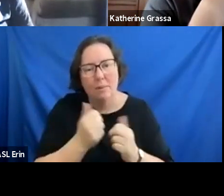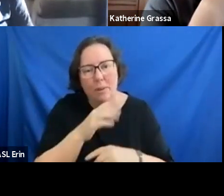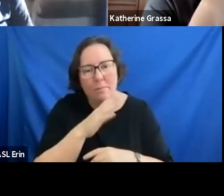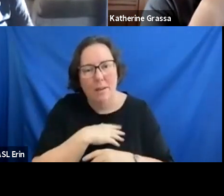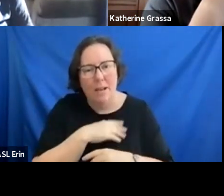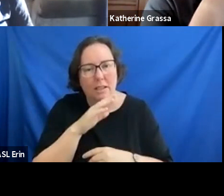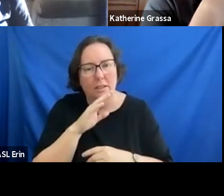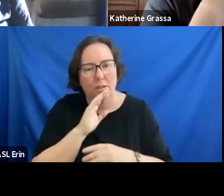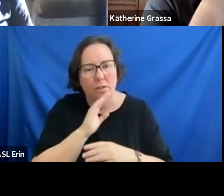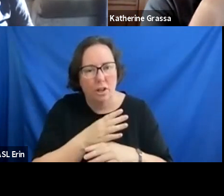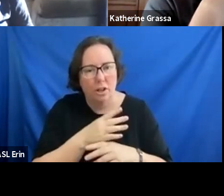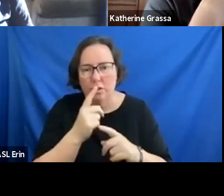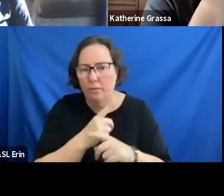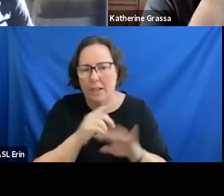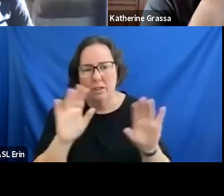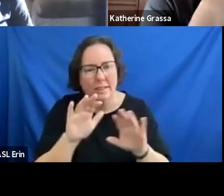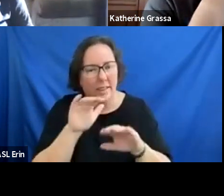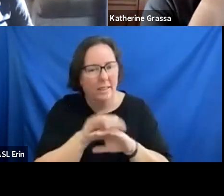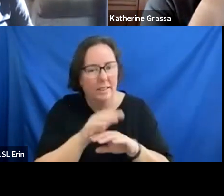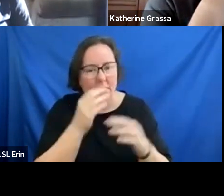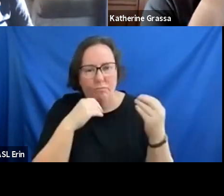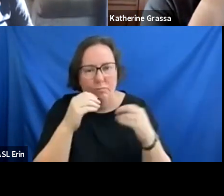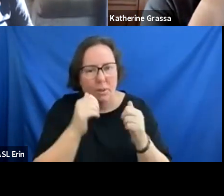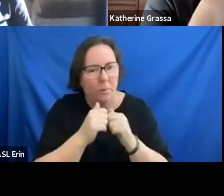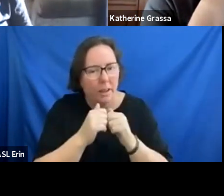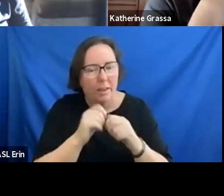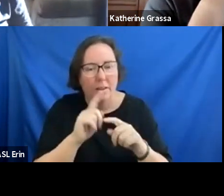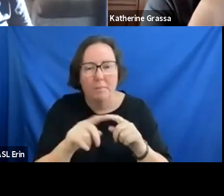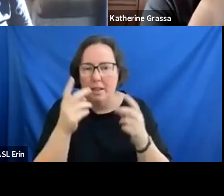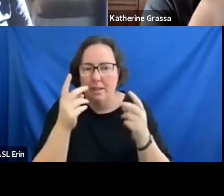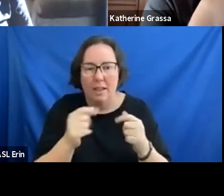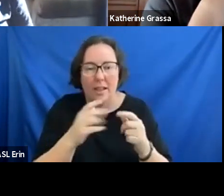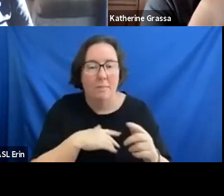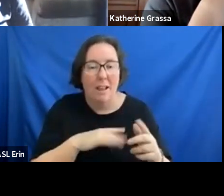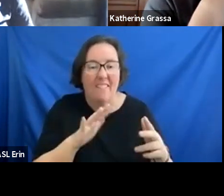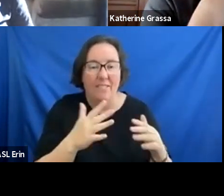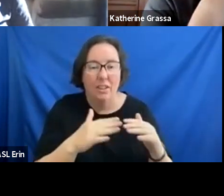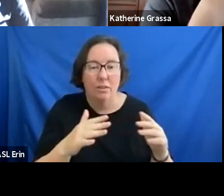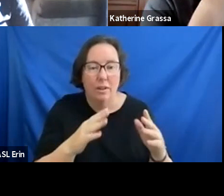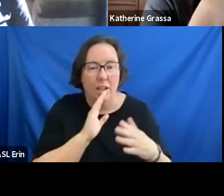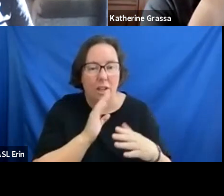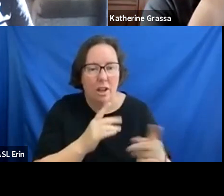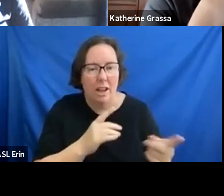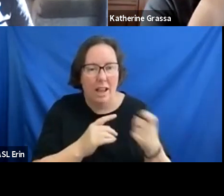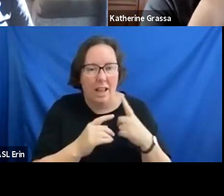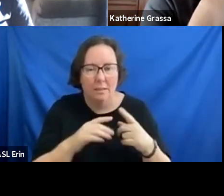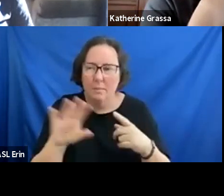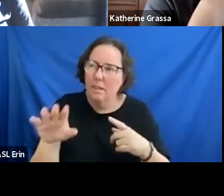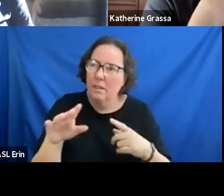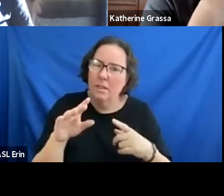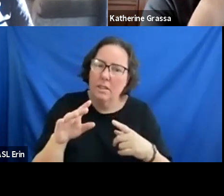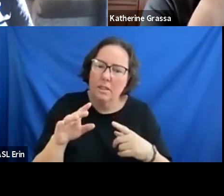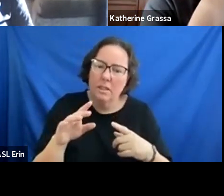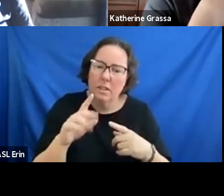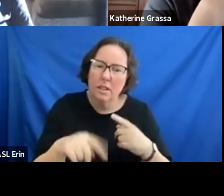just having regular Sunday dinner together. Suddenly, my 5th grade daughter asked me, "When will we